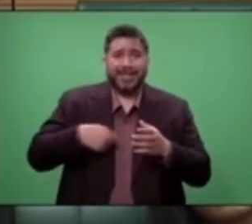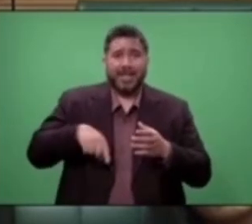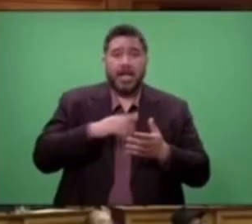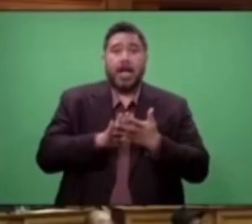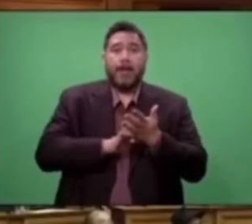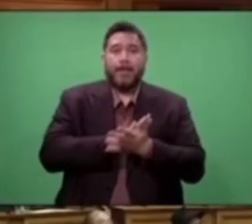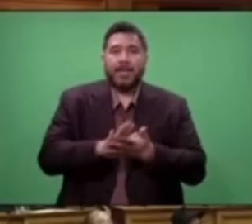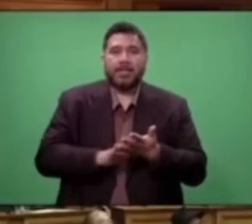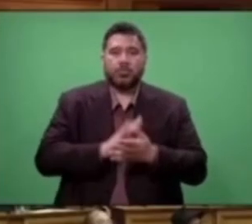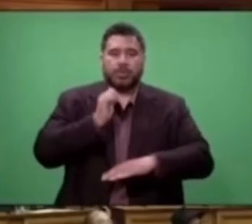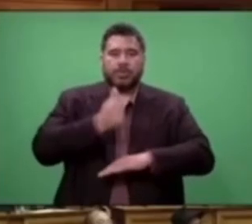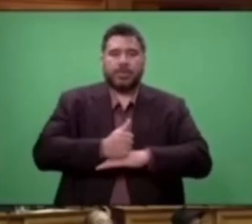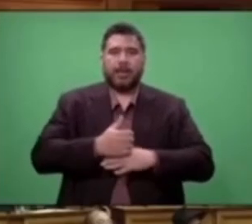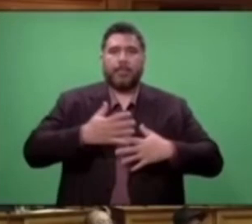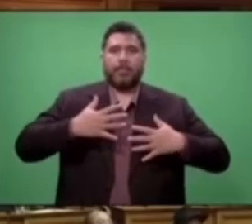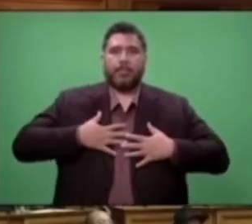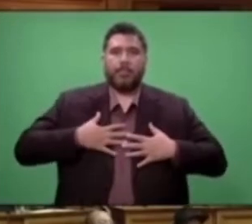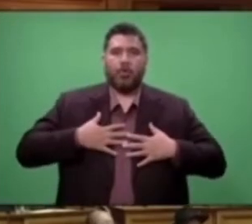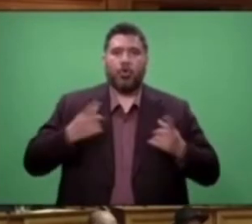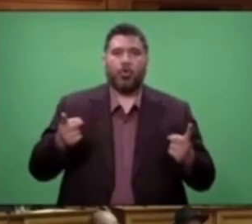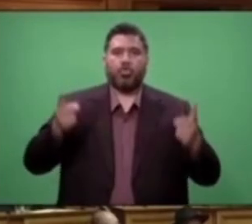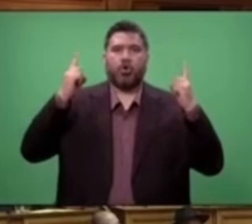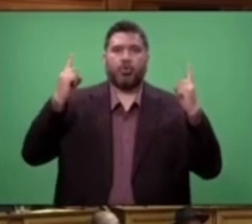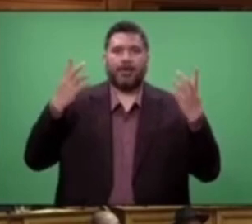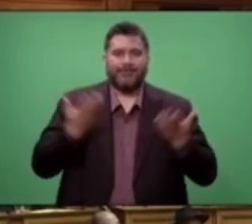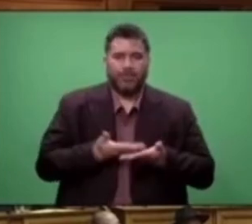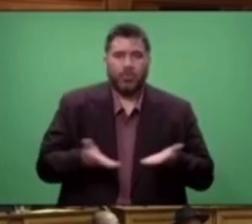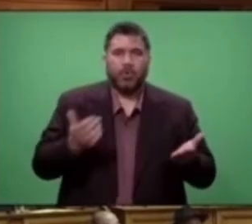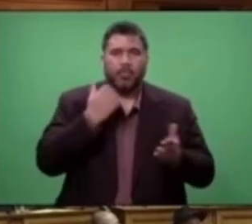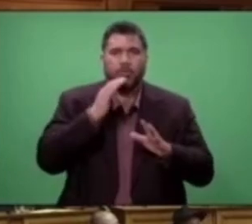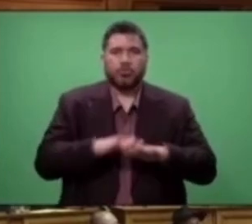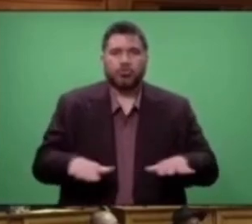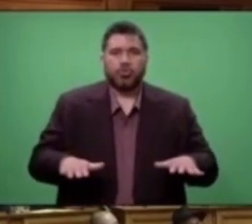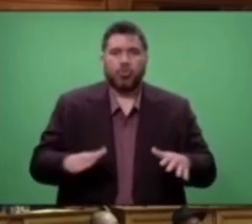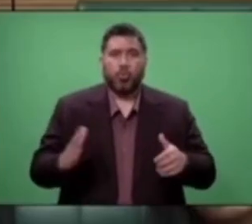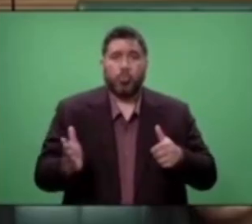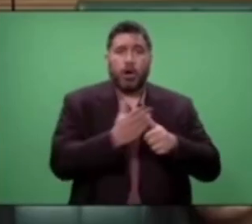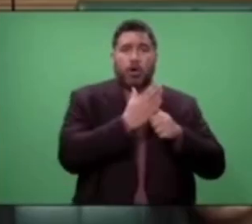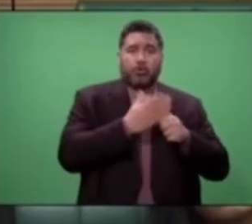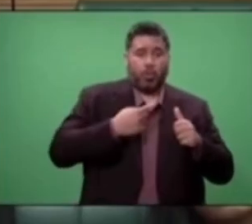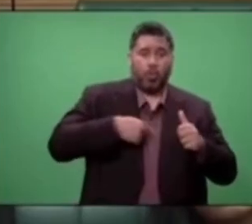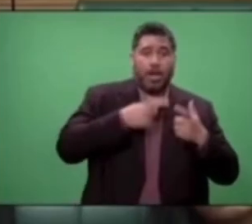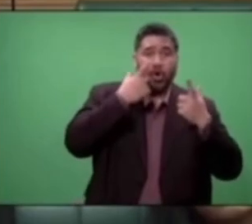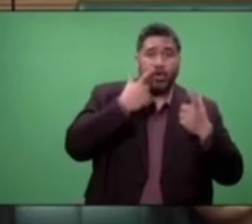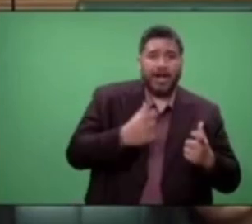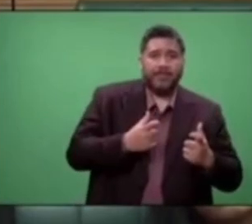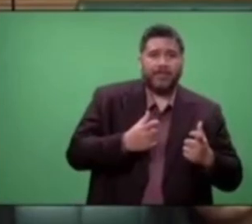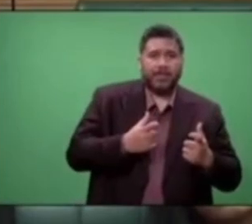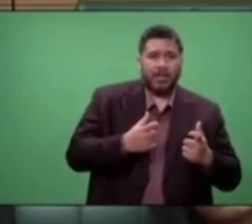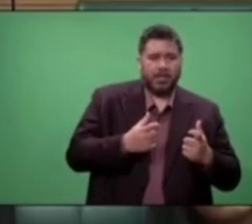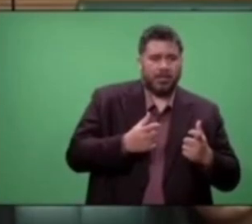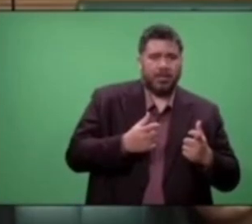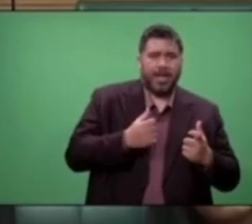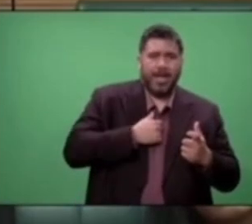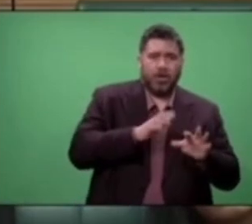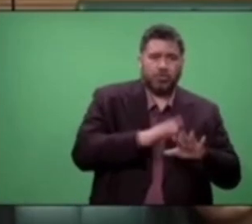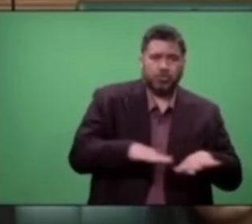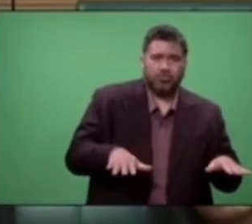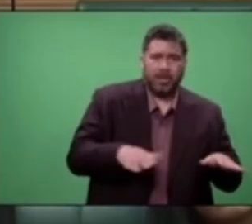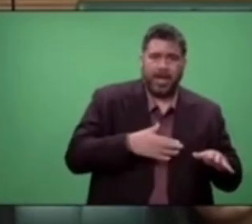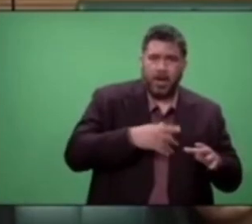Authority, which will prioritise Indigenous care models and empower